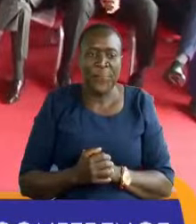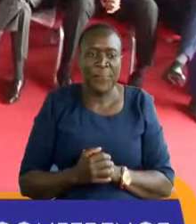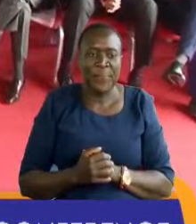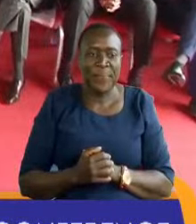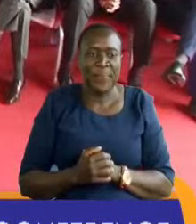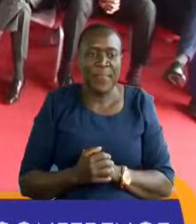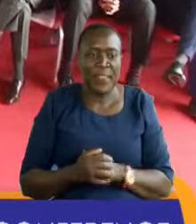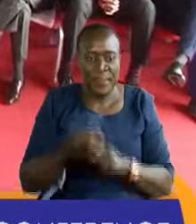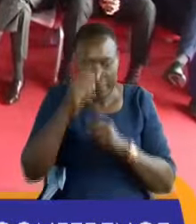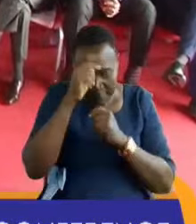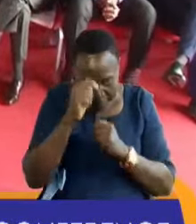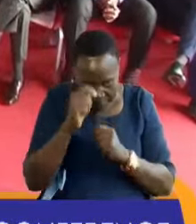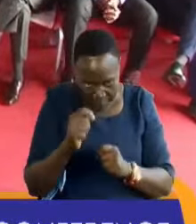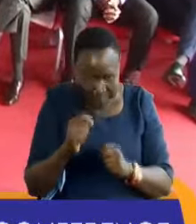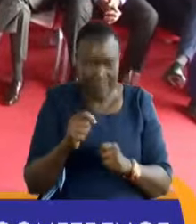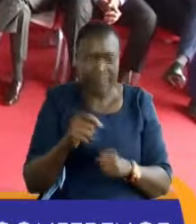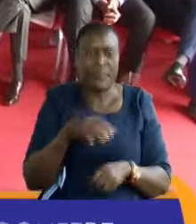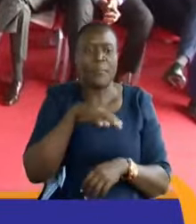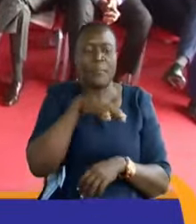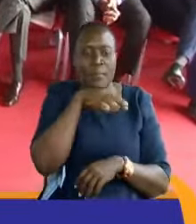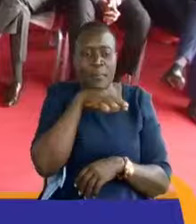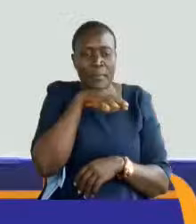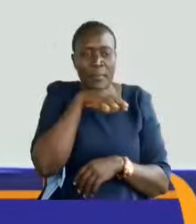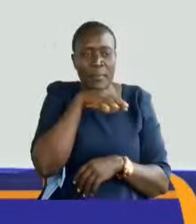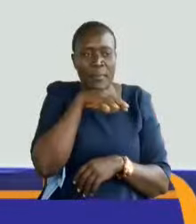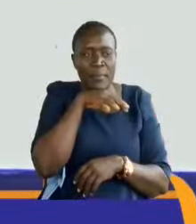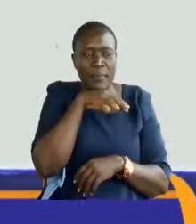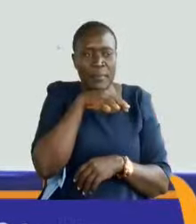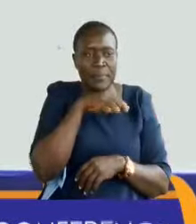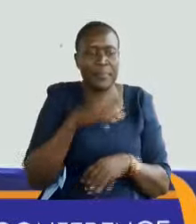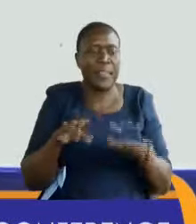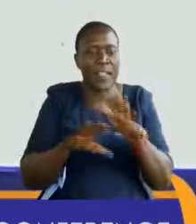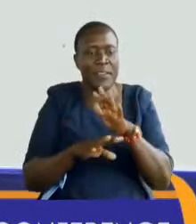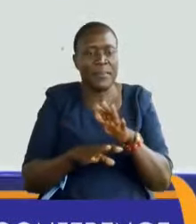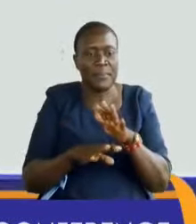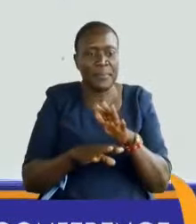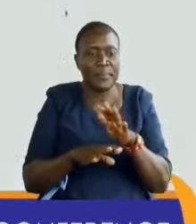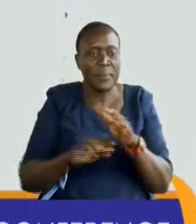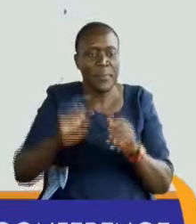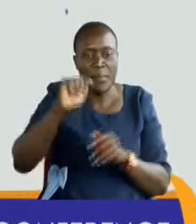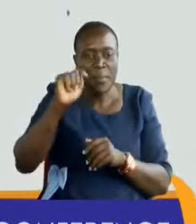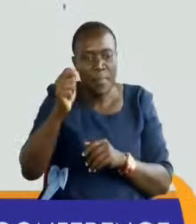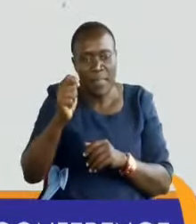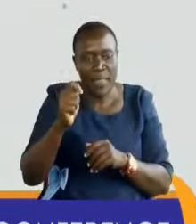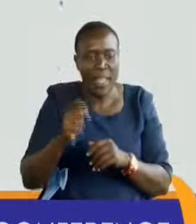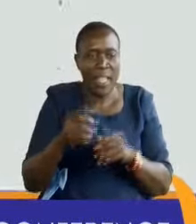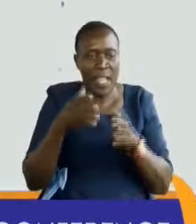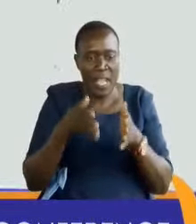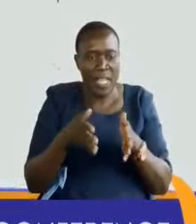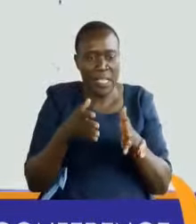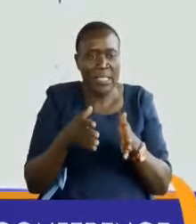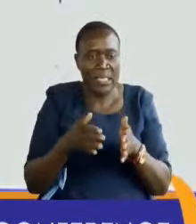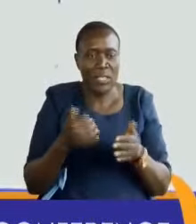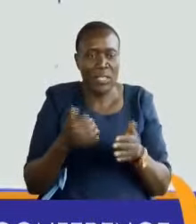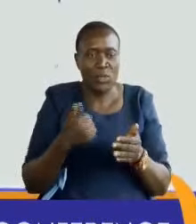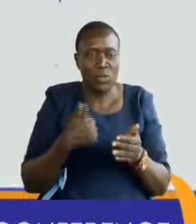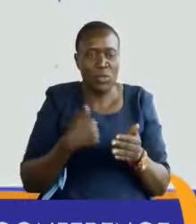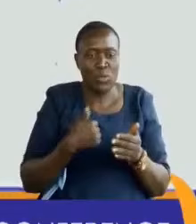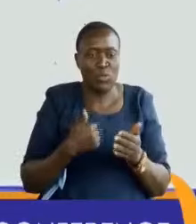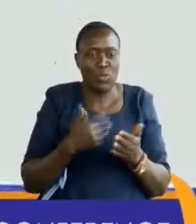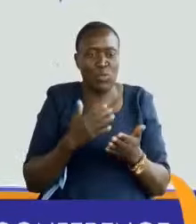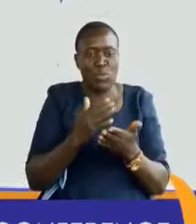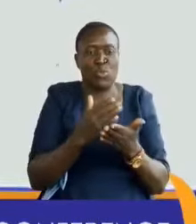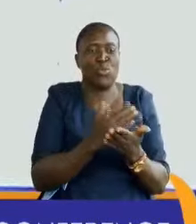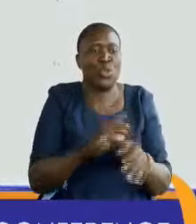Your Excellency, the Prime Minister, Excellency, the Vice President, allow me to ride on established protocols.